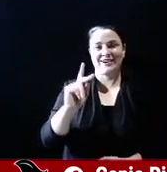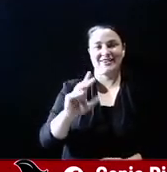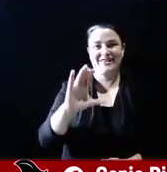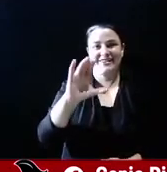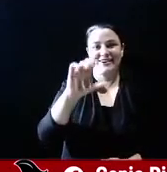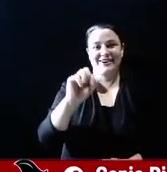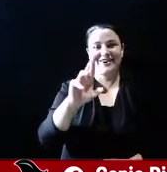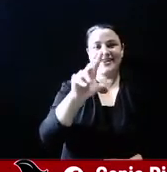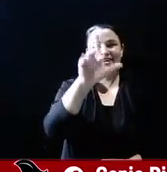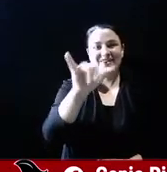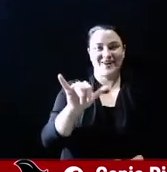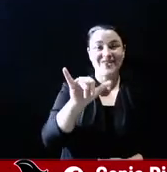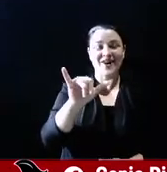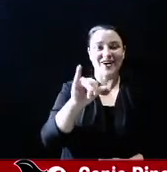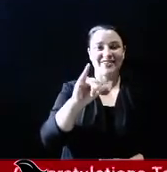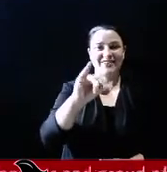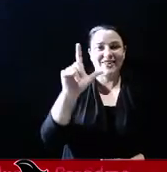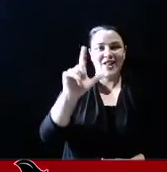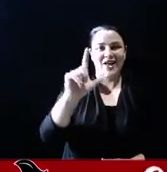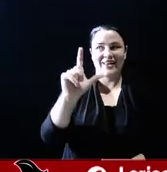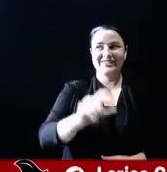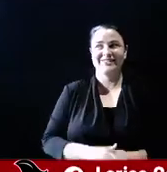Carly Joel Lolly.